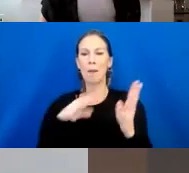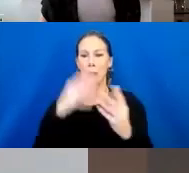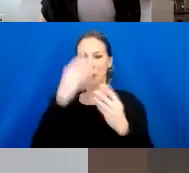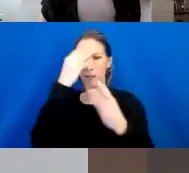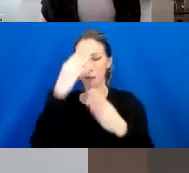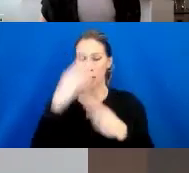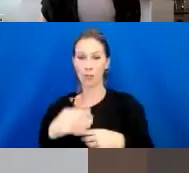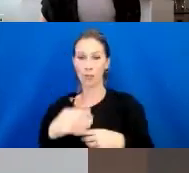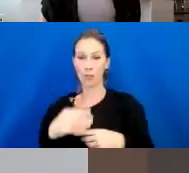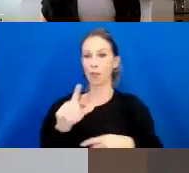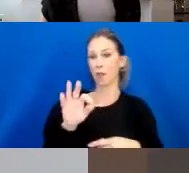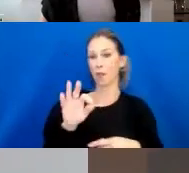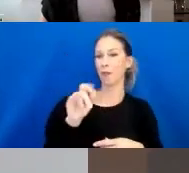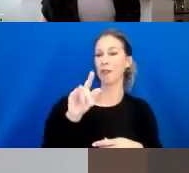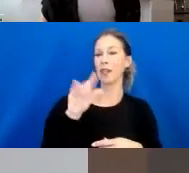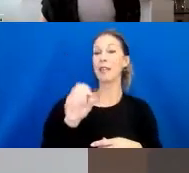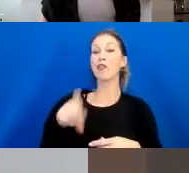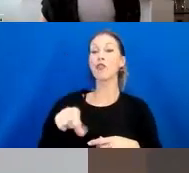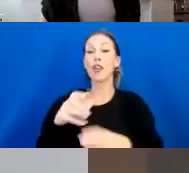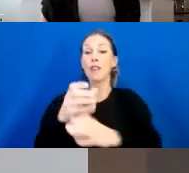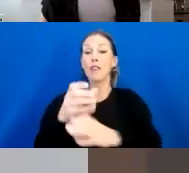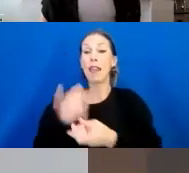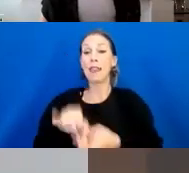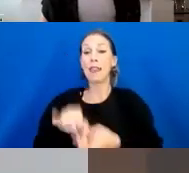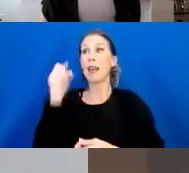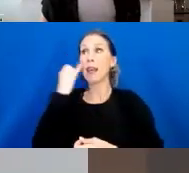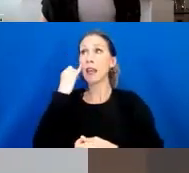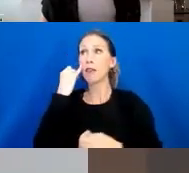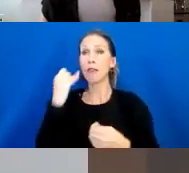gotten if you are the